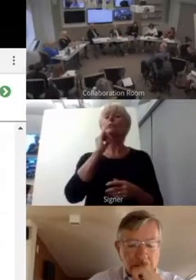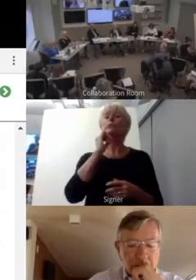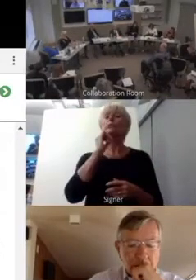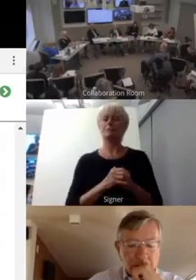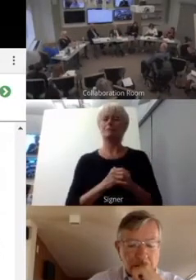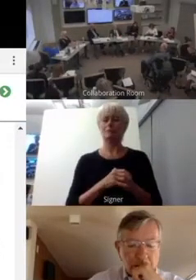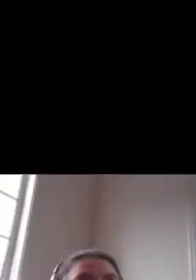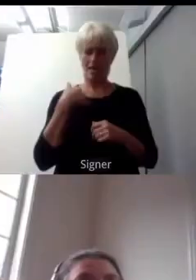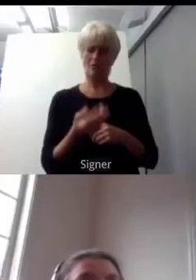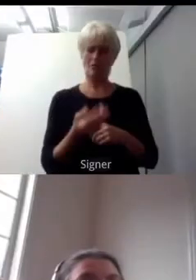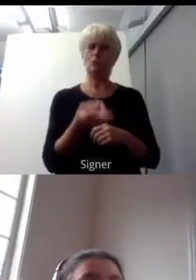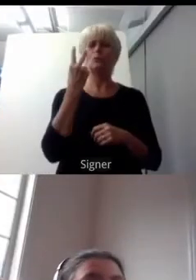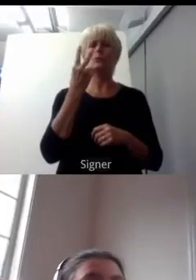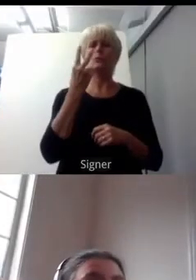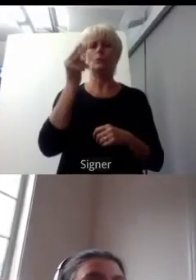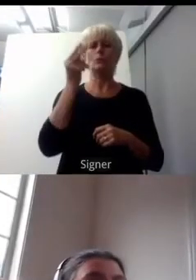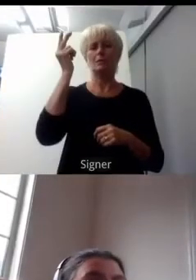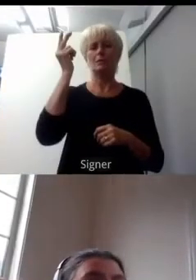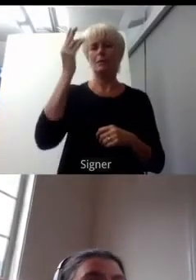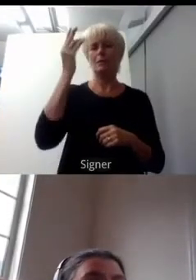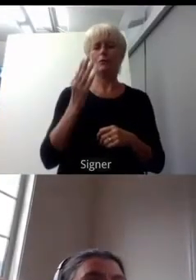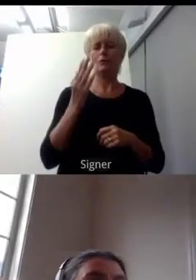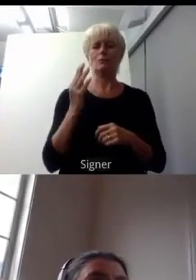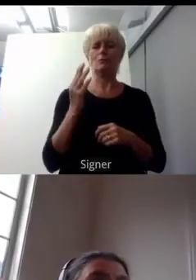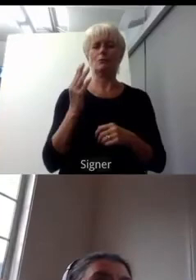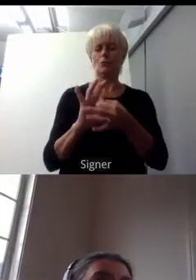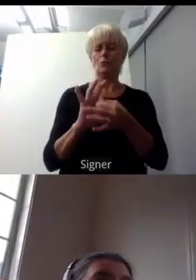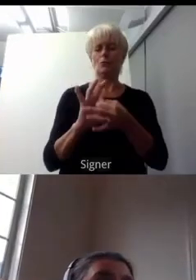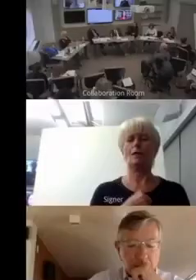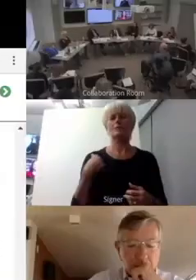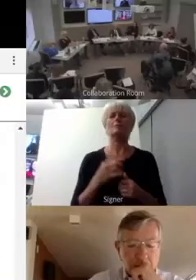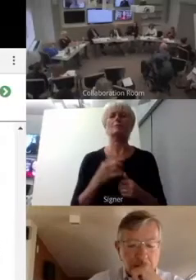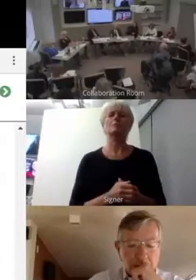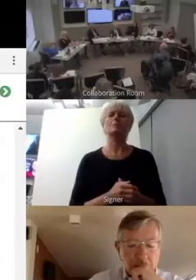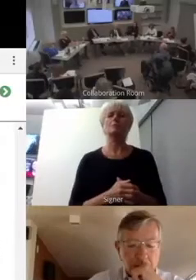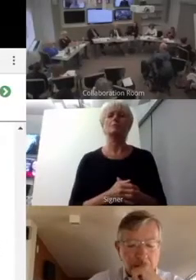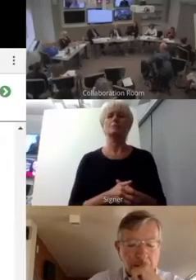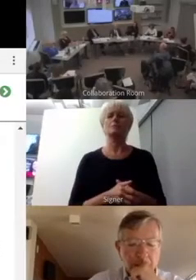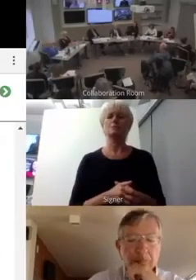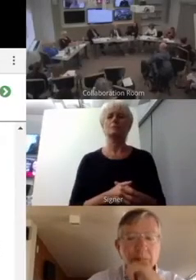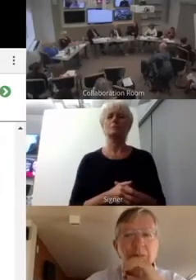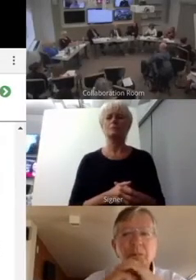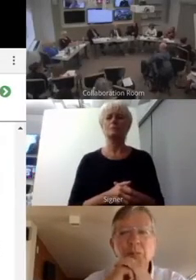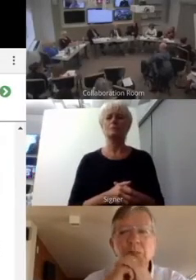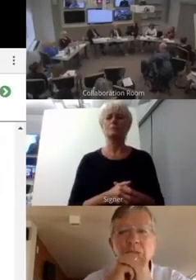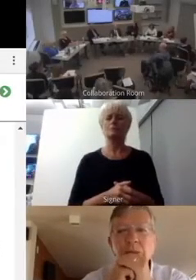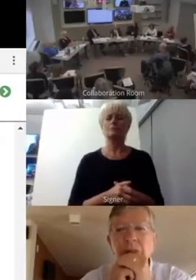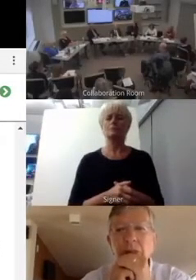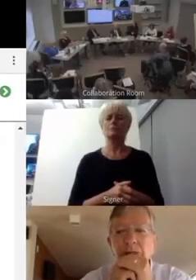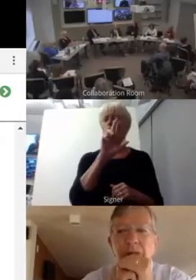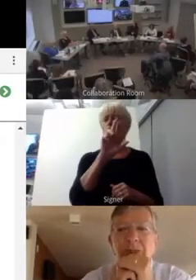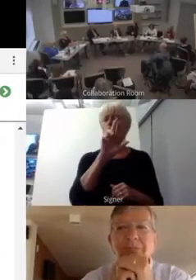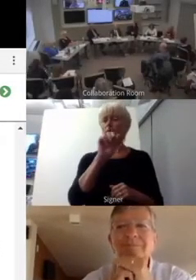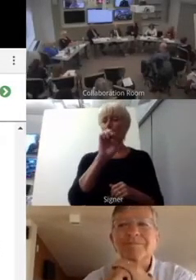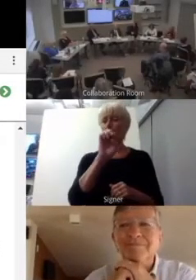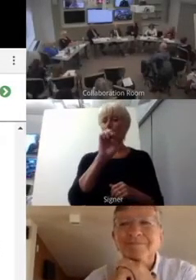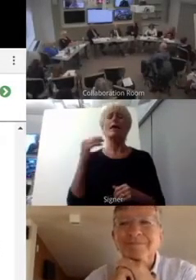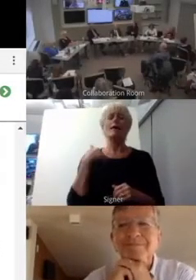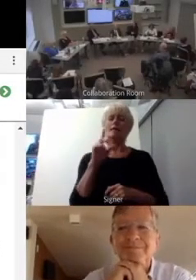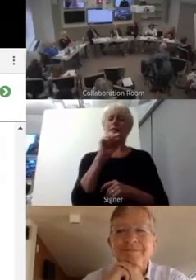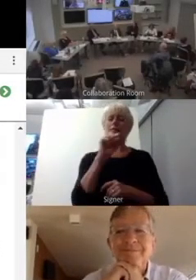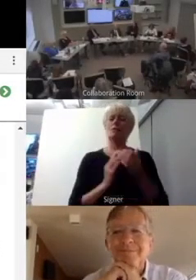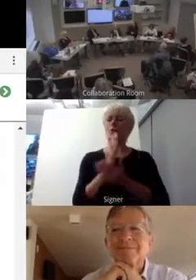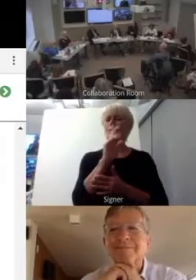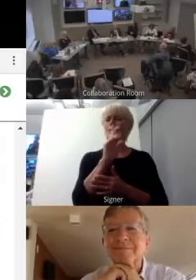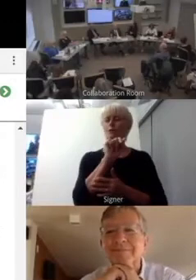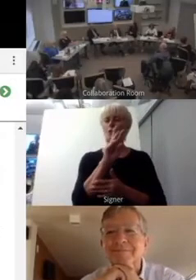line. Israel passed its first disability rights law on equal rights for people with disabilities